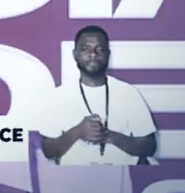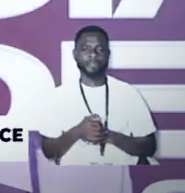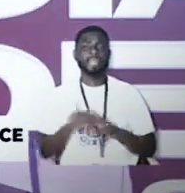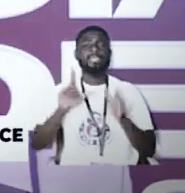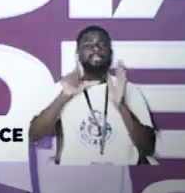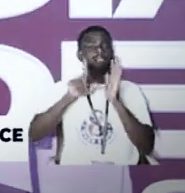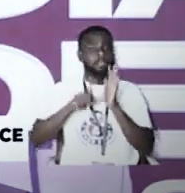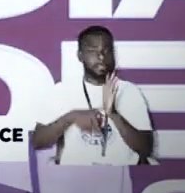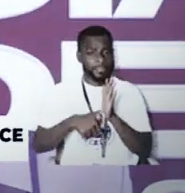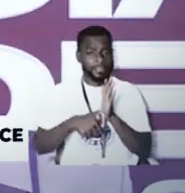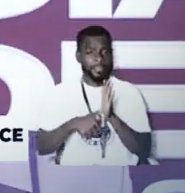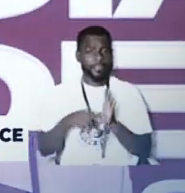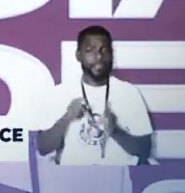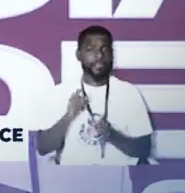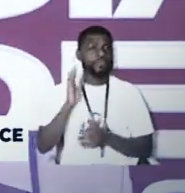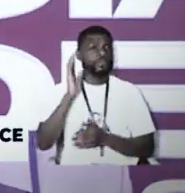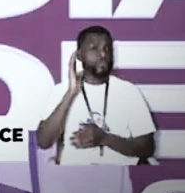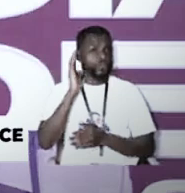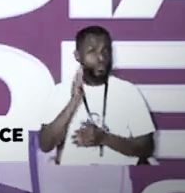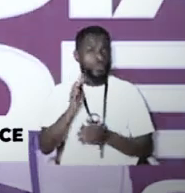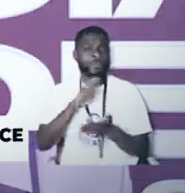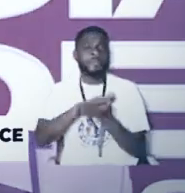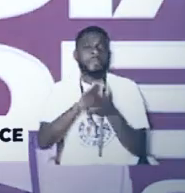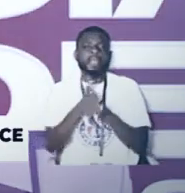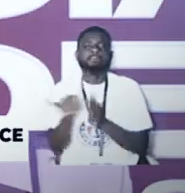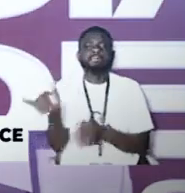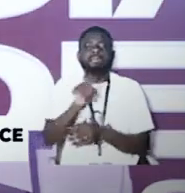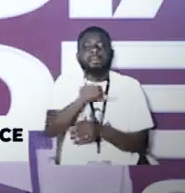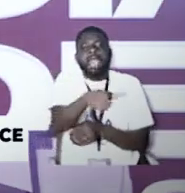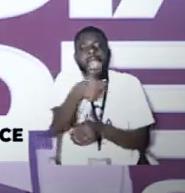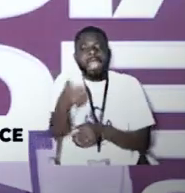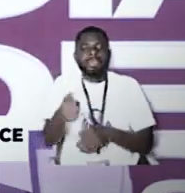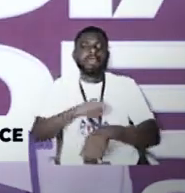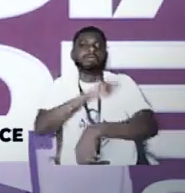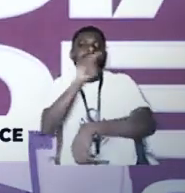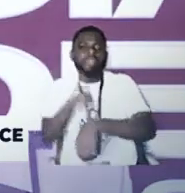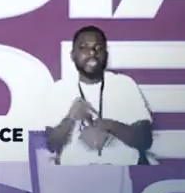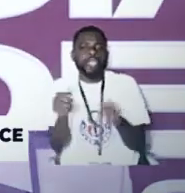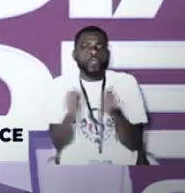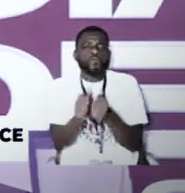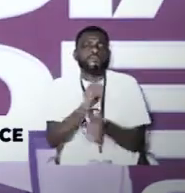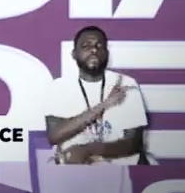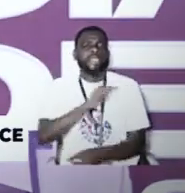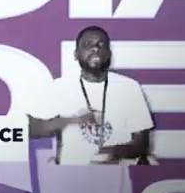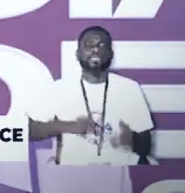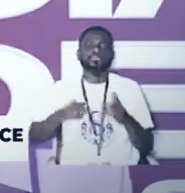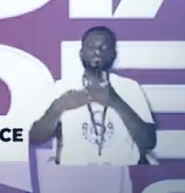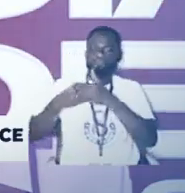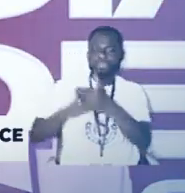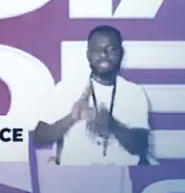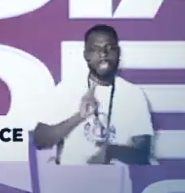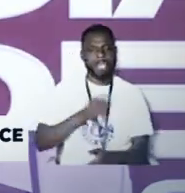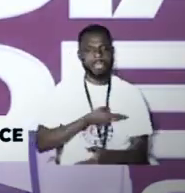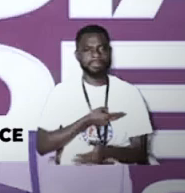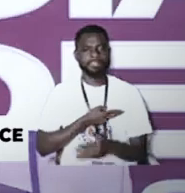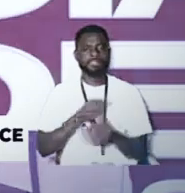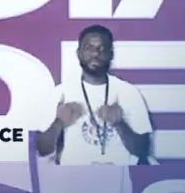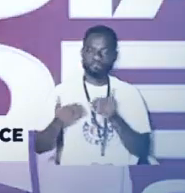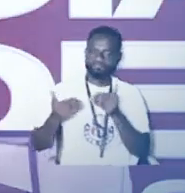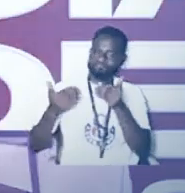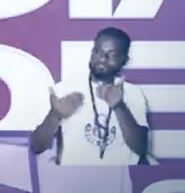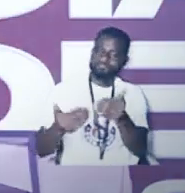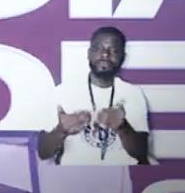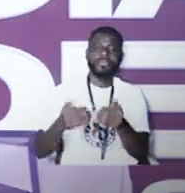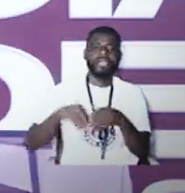Then we will be like all the other nations, with a king to lead us and to go out before